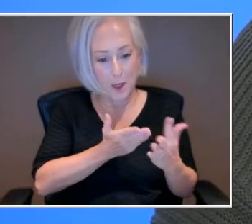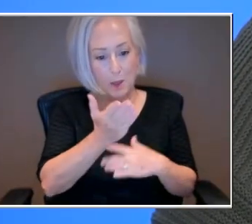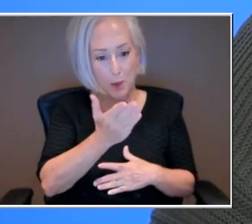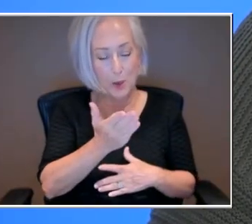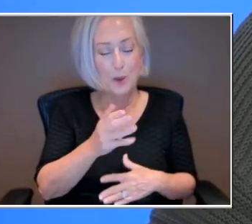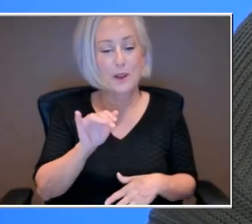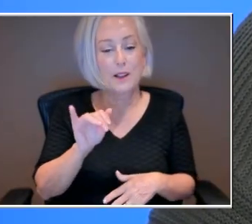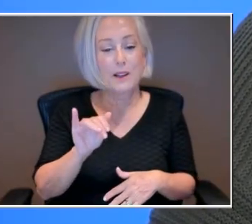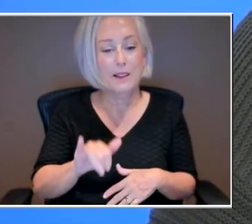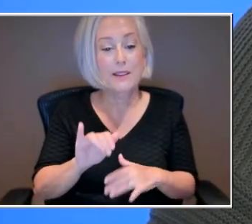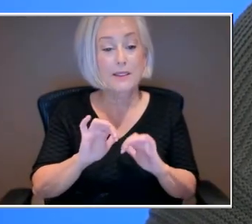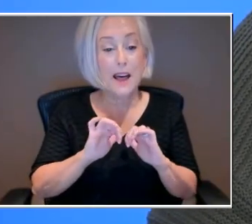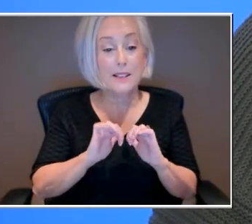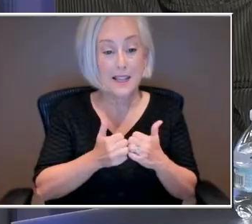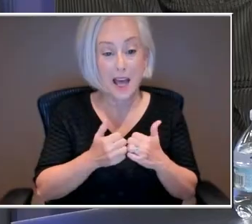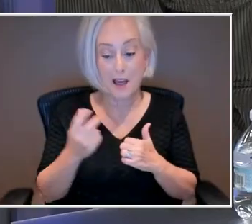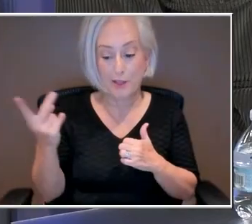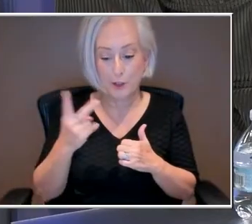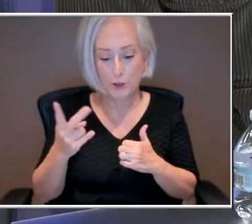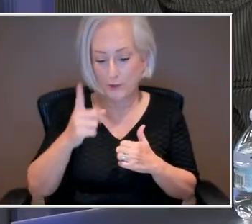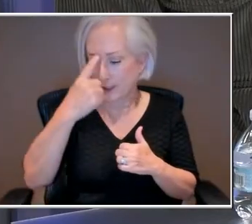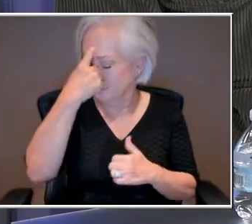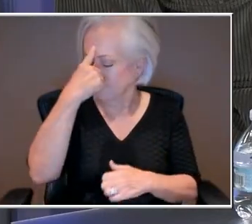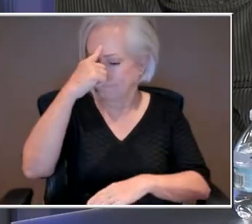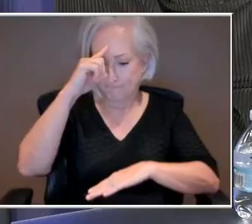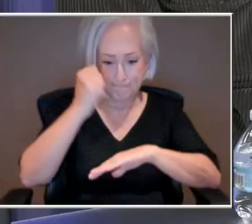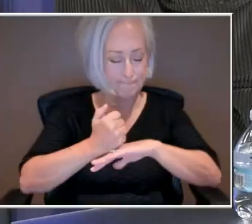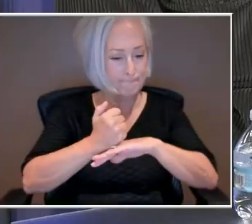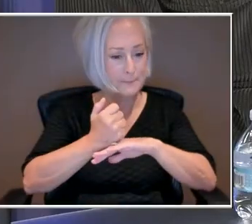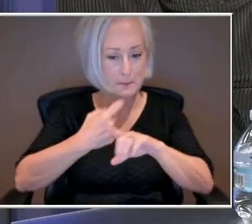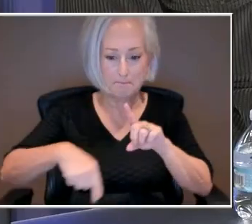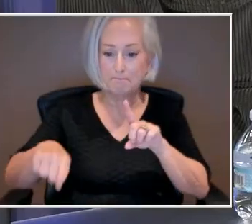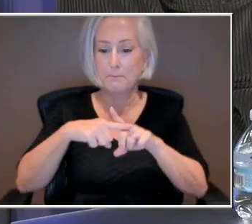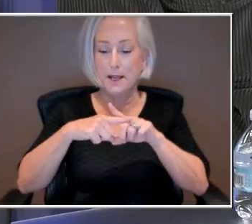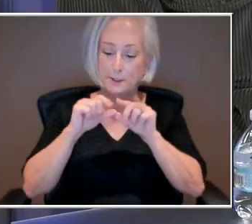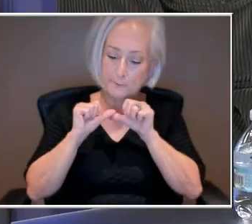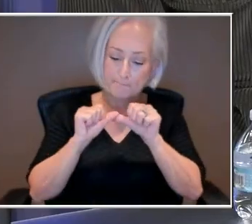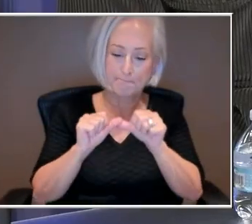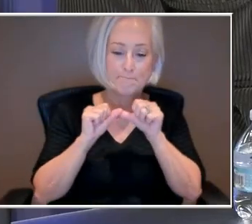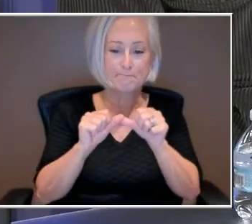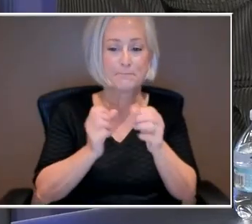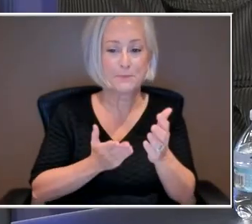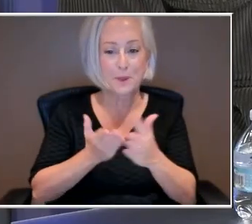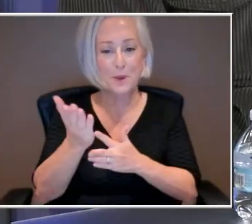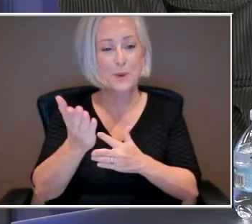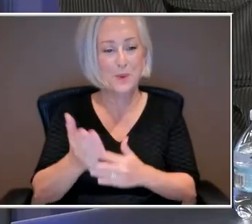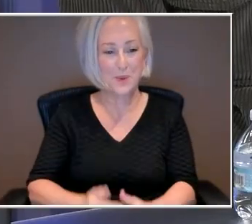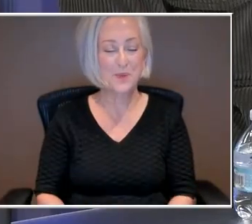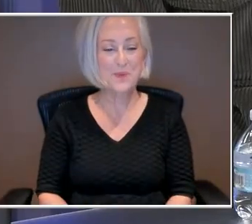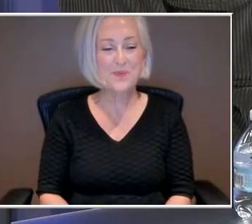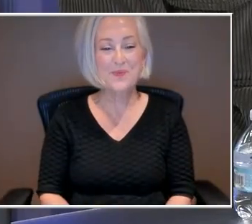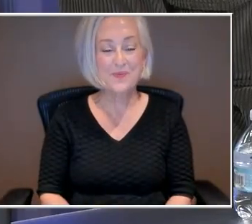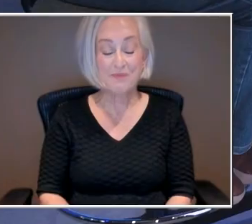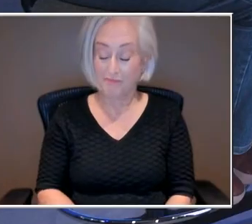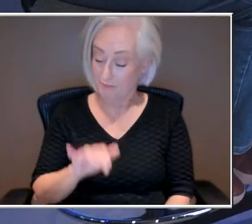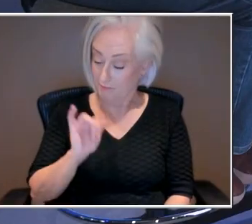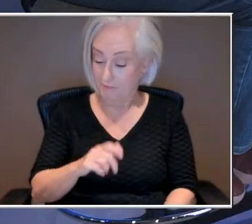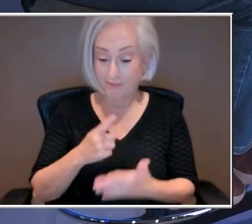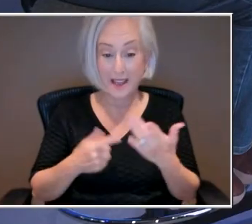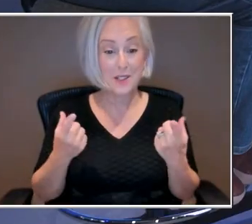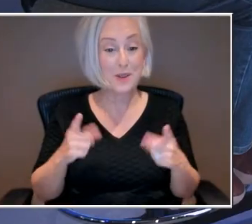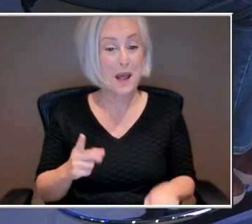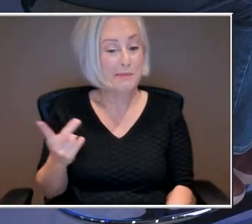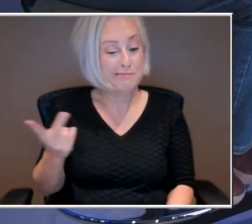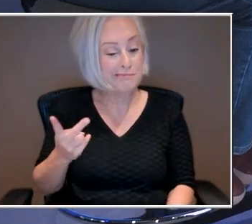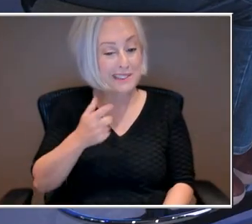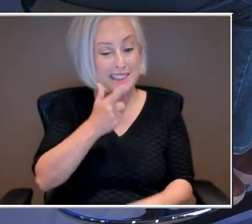know, our mentality was and what helped us stay positive through it. That's just what you do Yeah. as sisters. That's right. Yep.